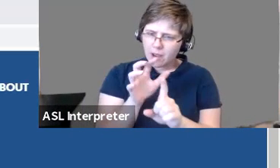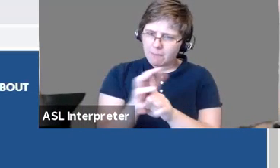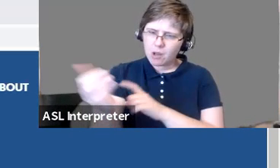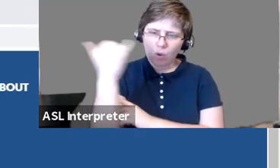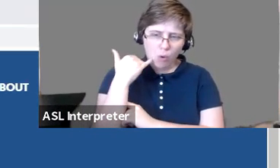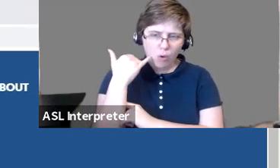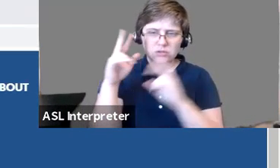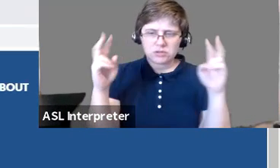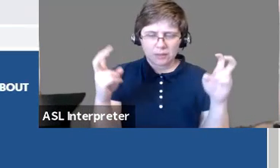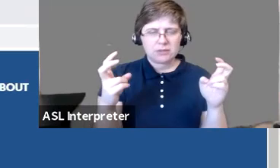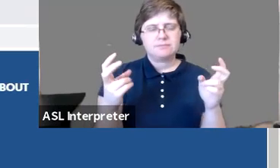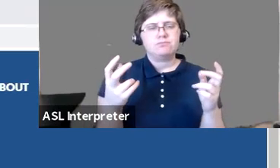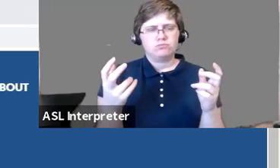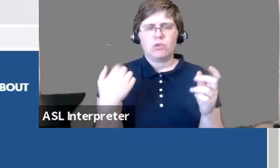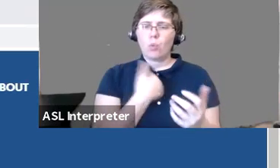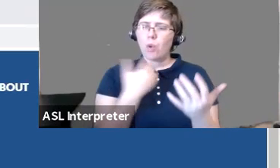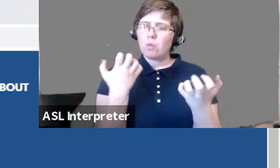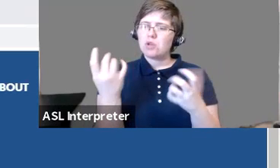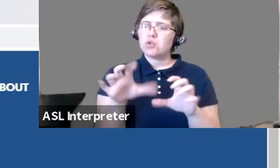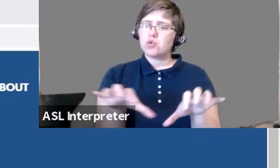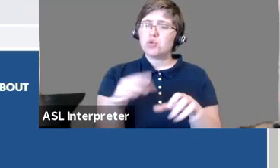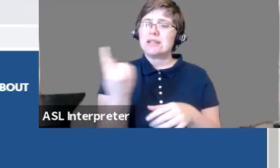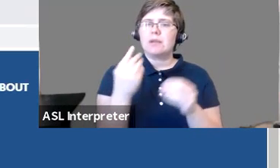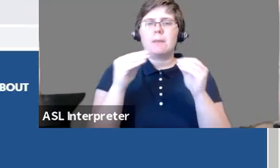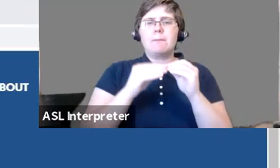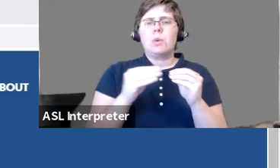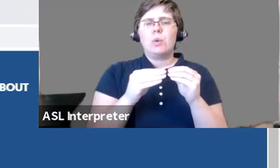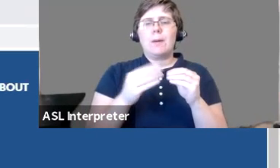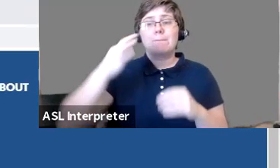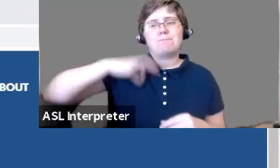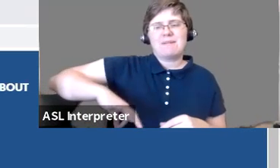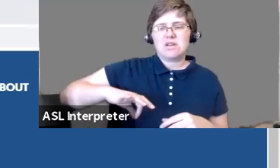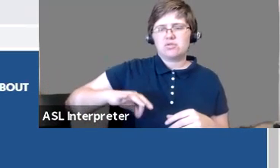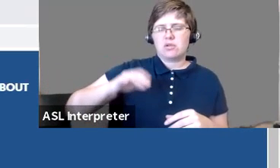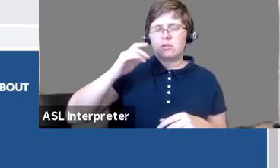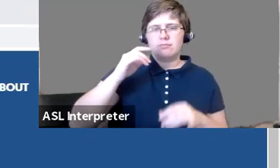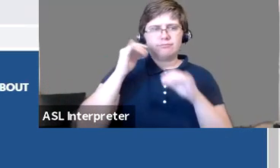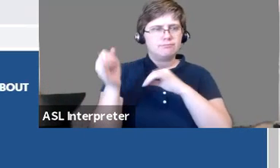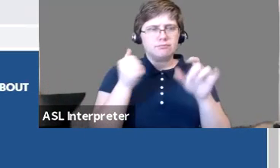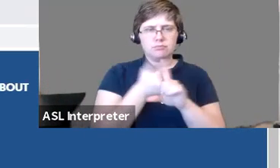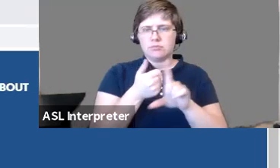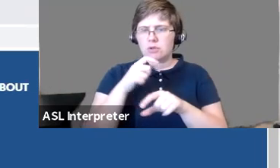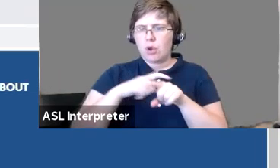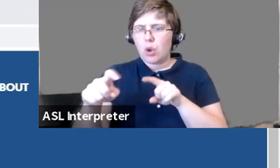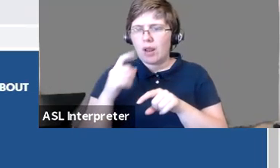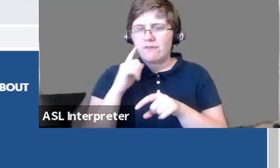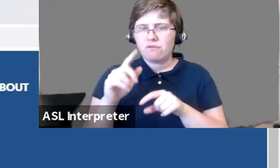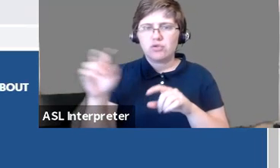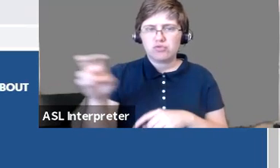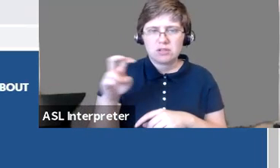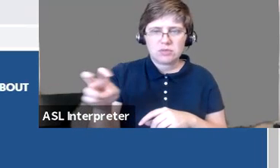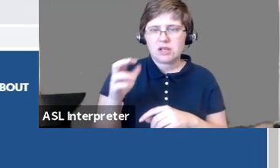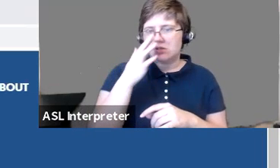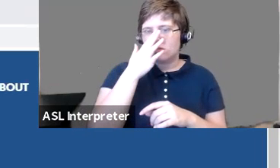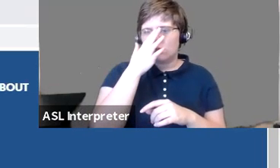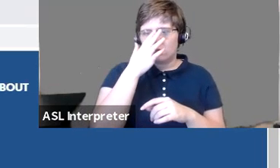about, we want to do something more beneficial to individuals who are calling looking for transportation than what,